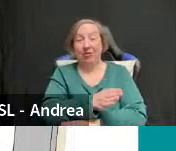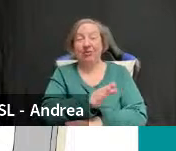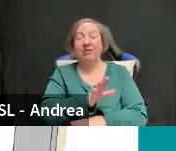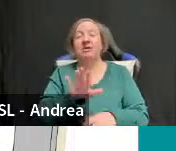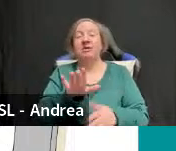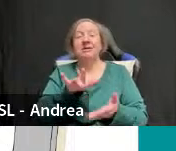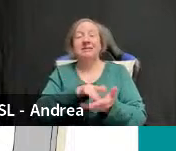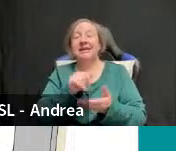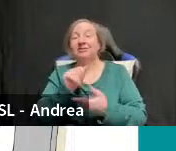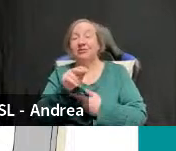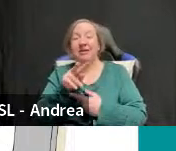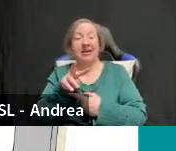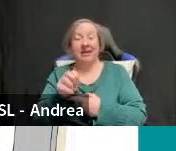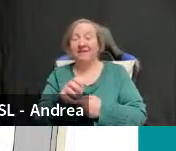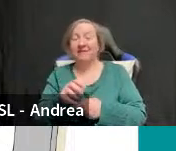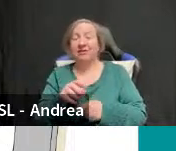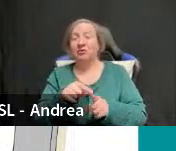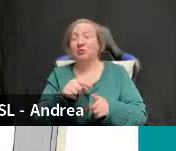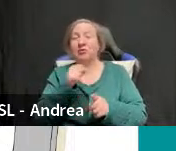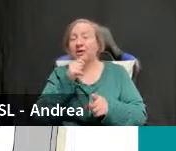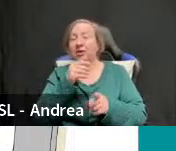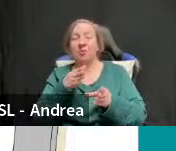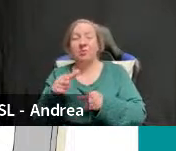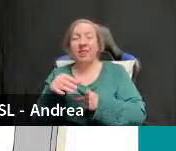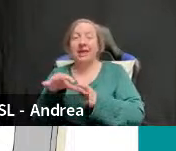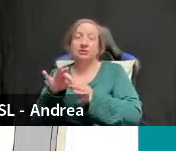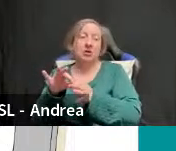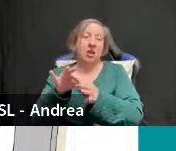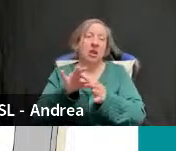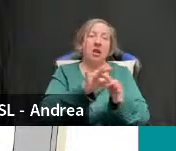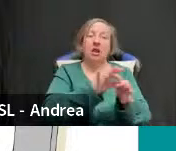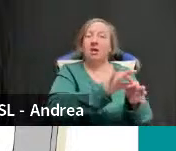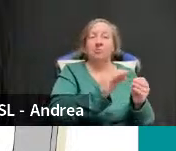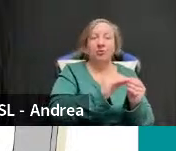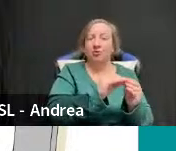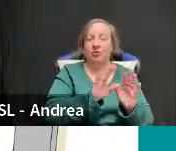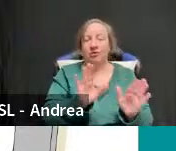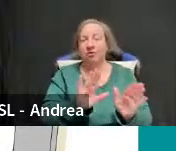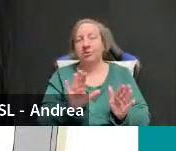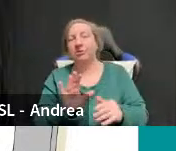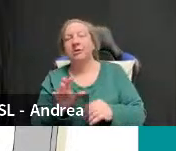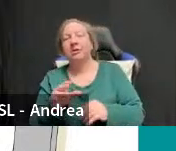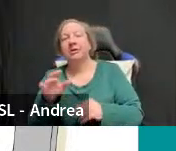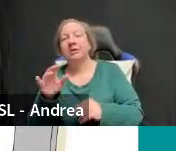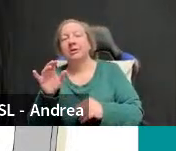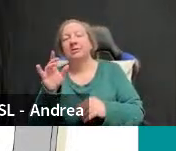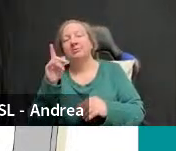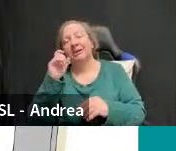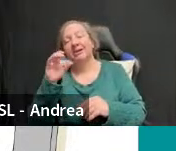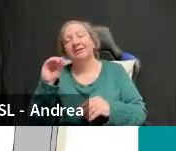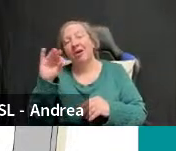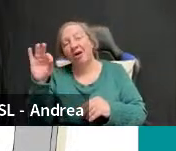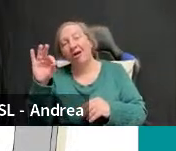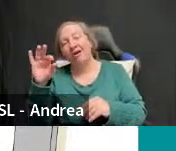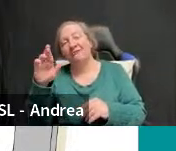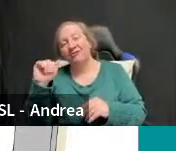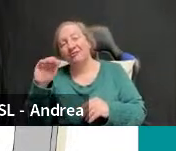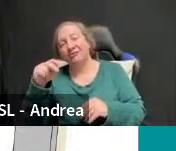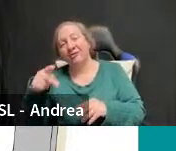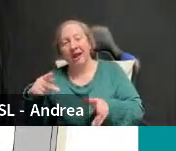is not currently planned to continue to connection there, and that has to do with the off ramp and the freeway and things that